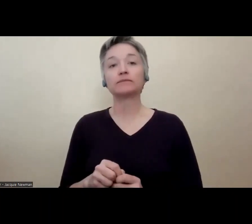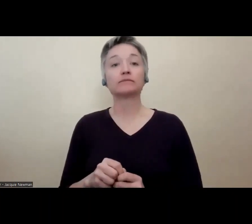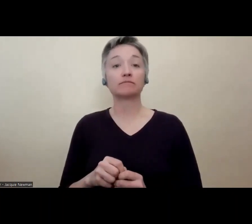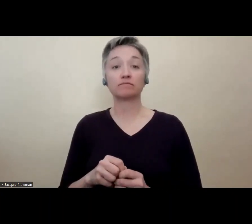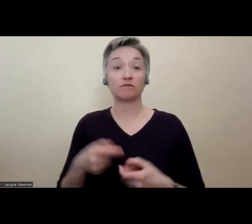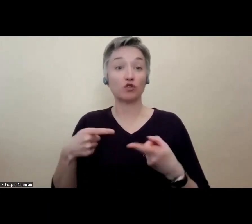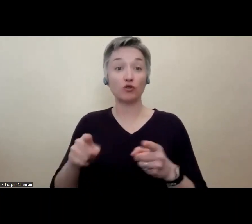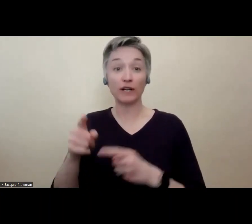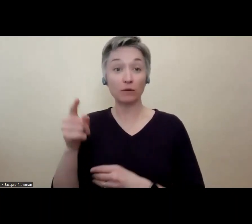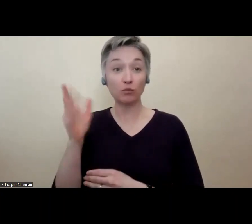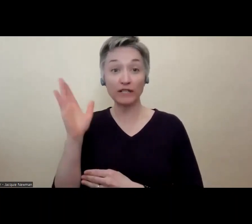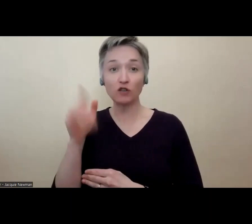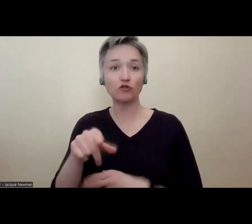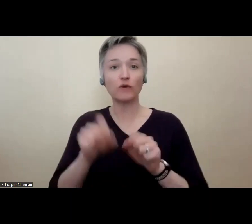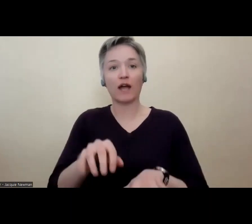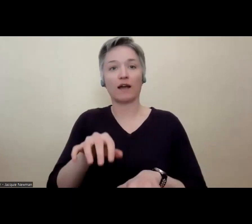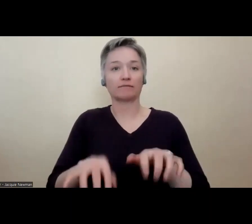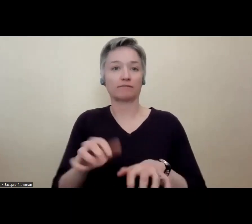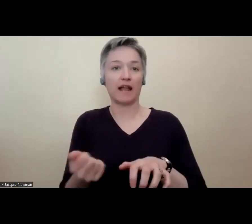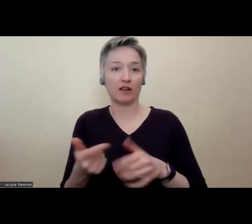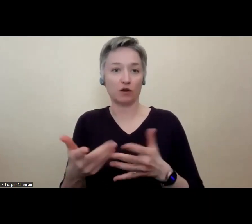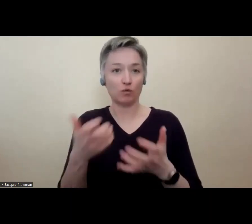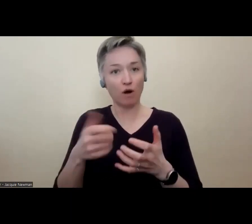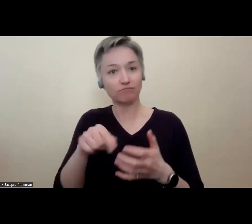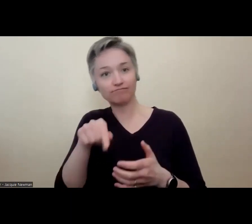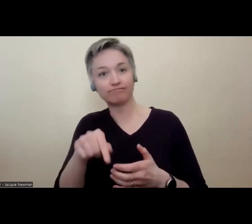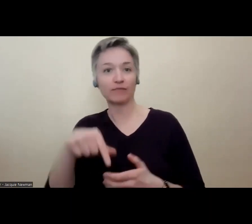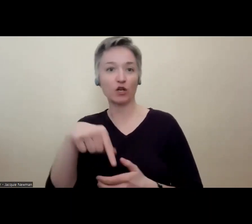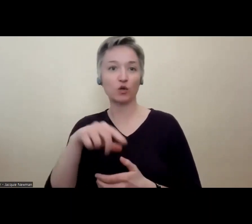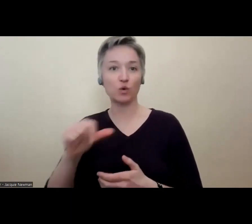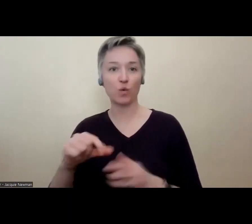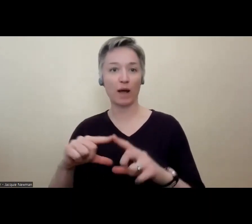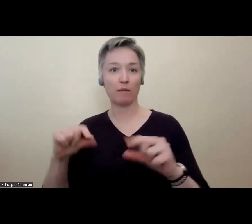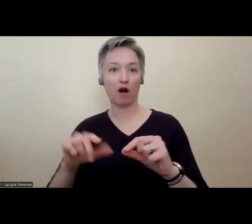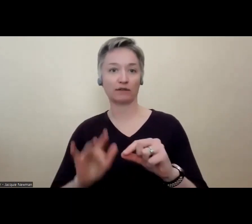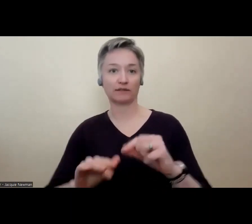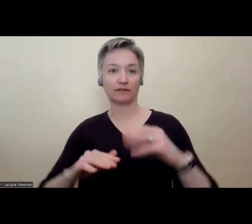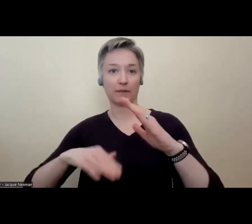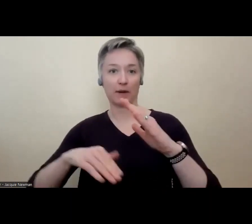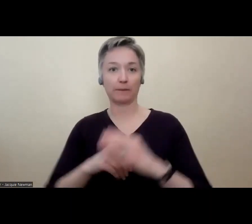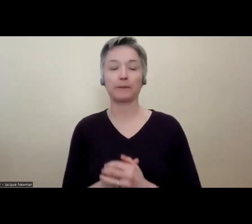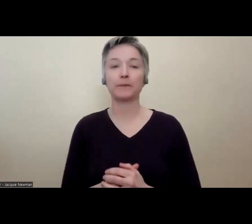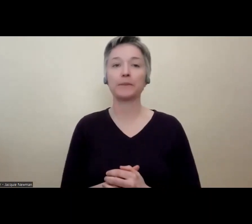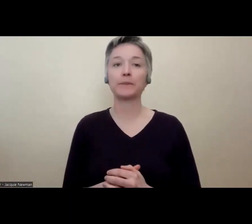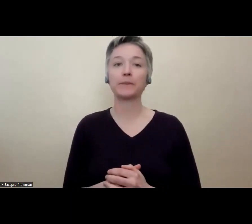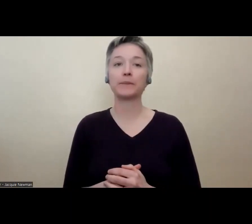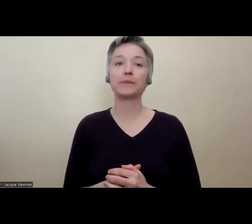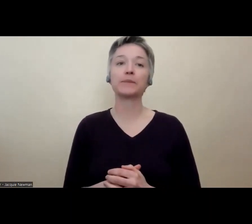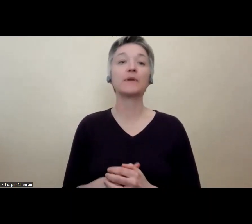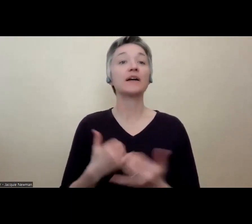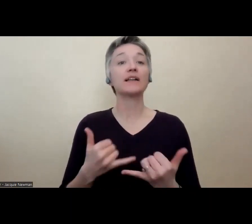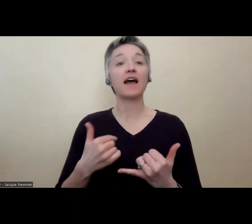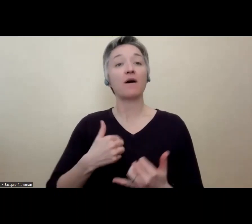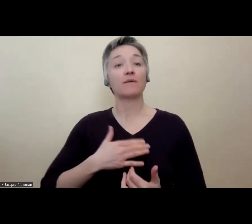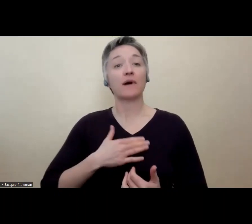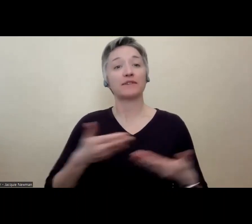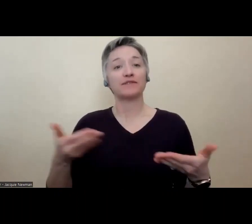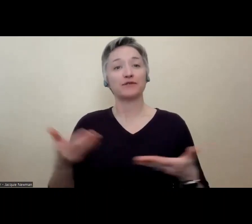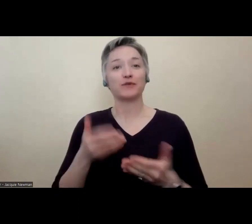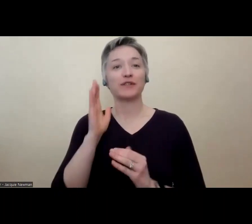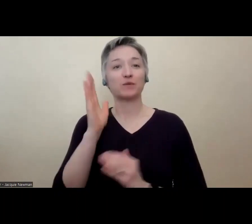free to enter any questions into the Q&A box at the bottom of your screen. Now, I am pleased to introduce your